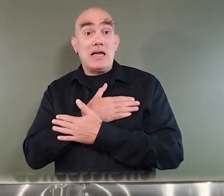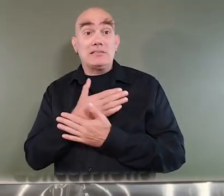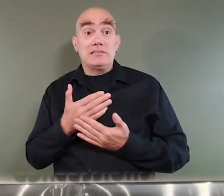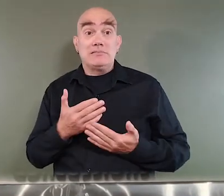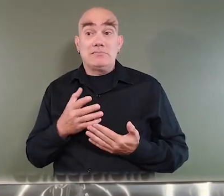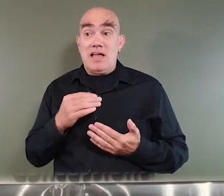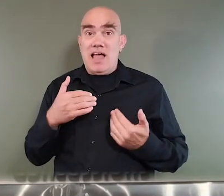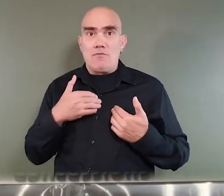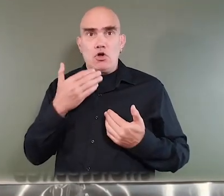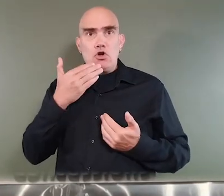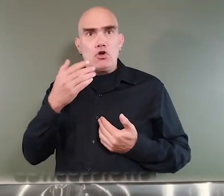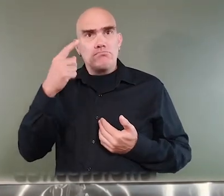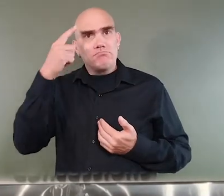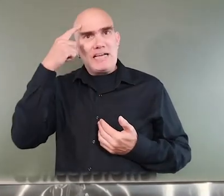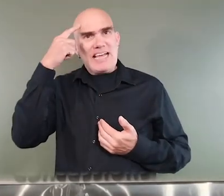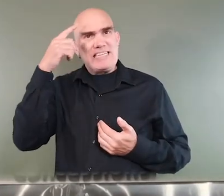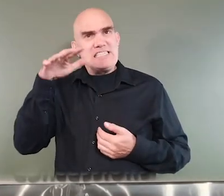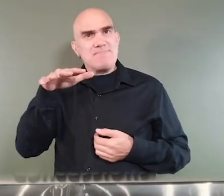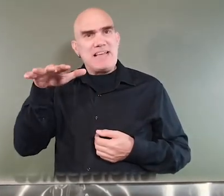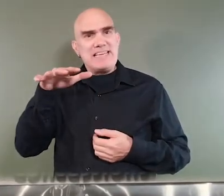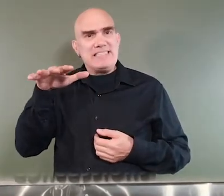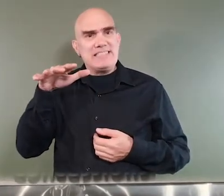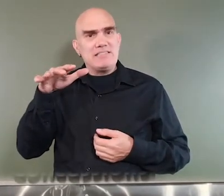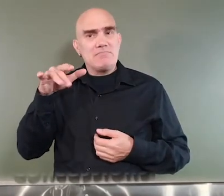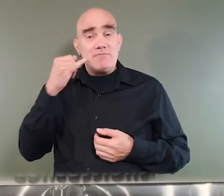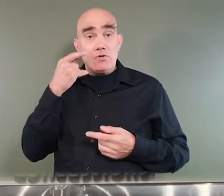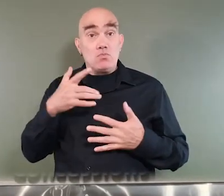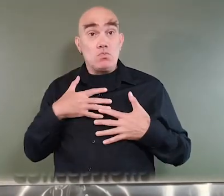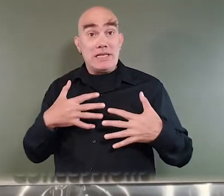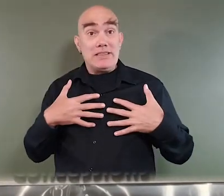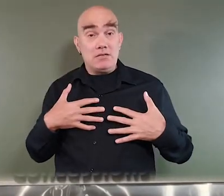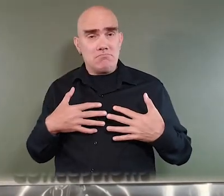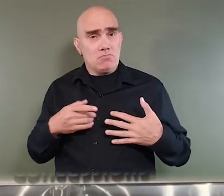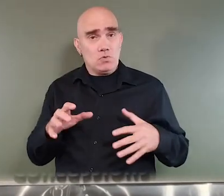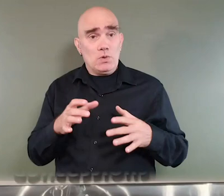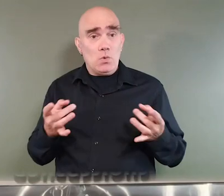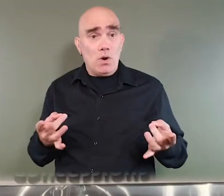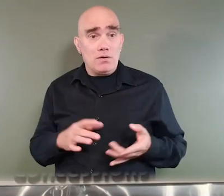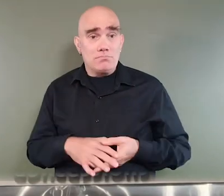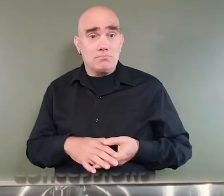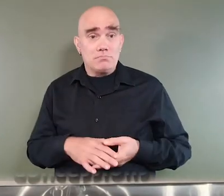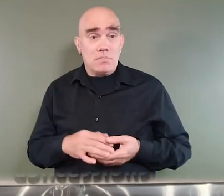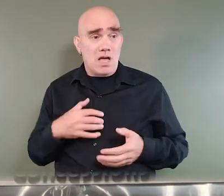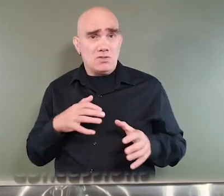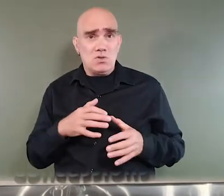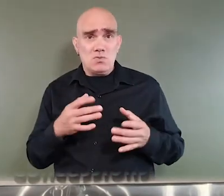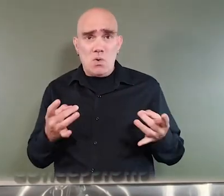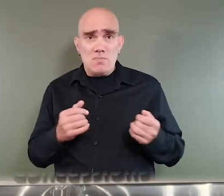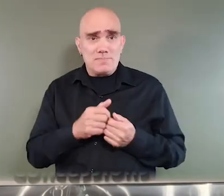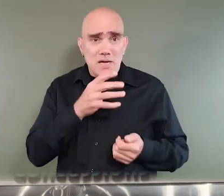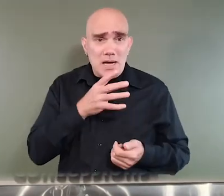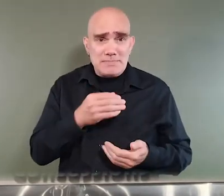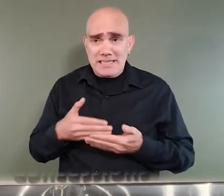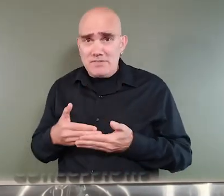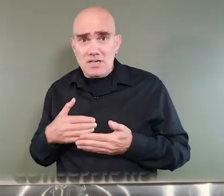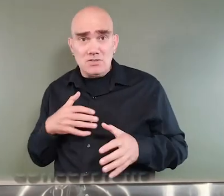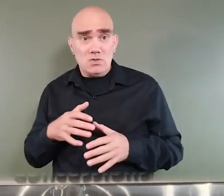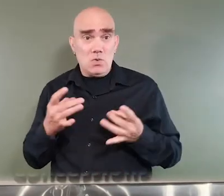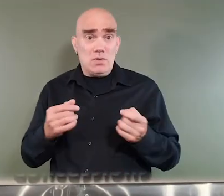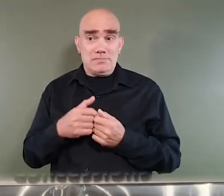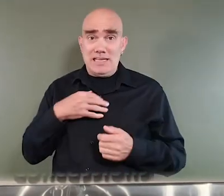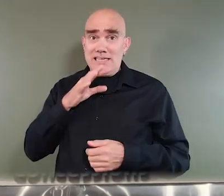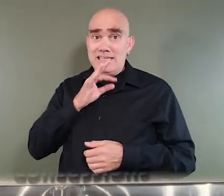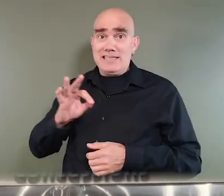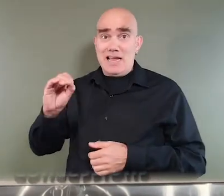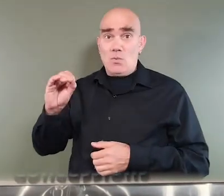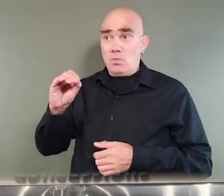good headspace, if you're breathing, you're doing yoga. I do yoga with moms and infants. I do yoga with my 90-year-old dad.